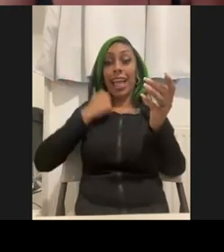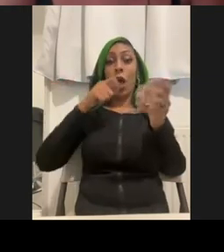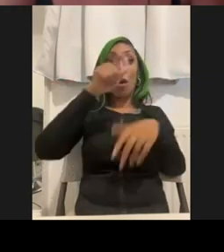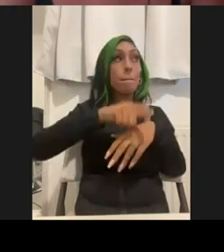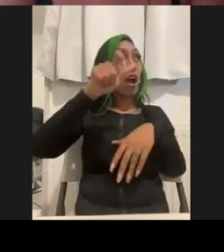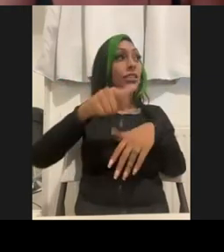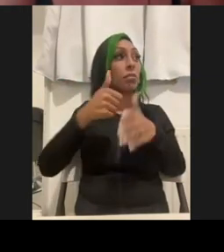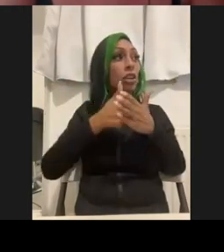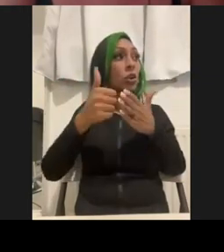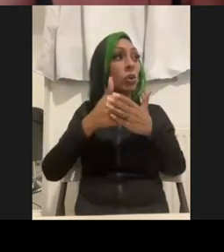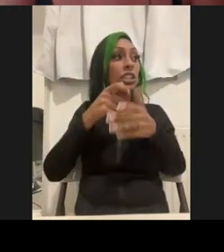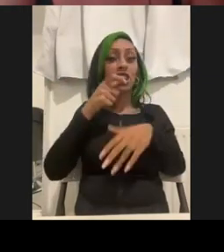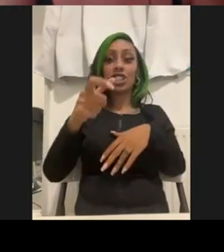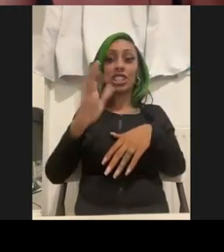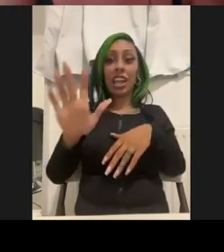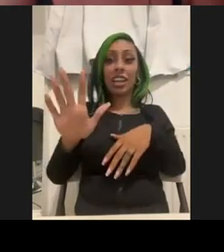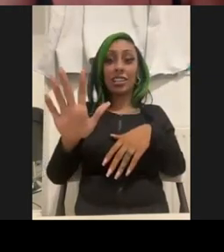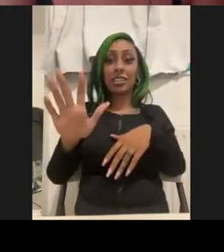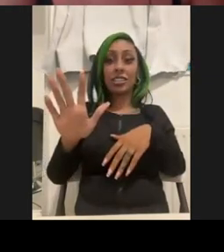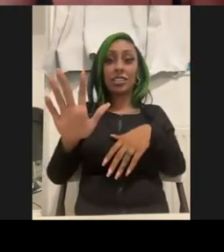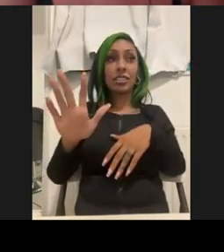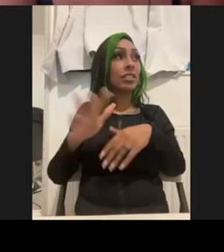our participants often suggest that it does,